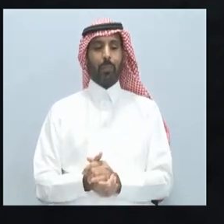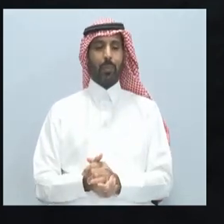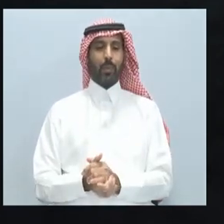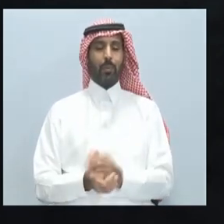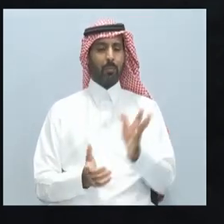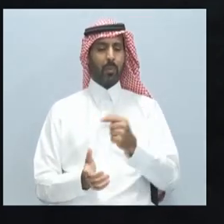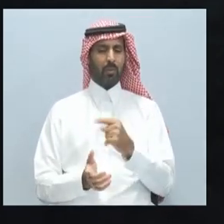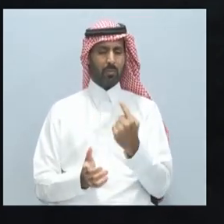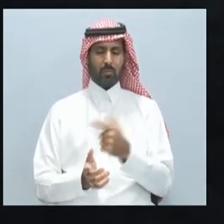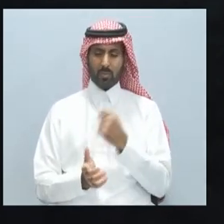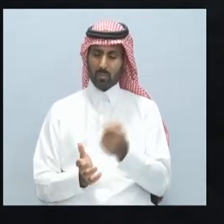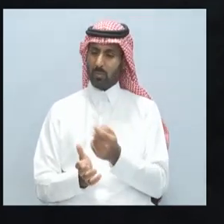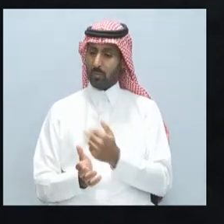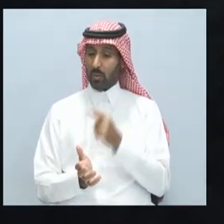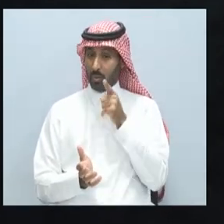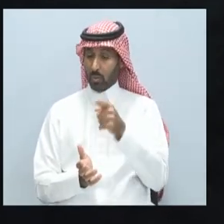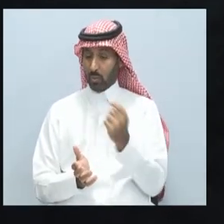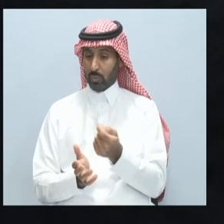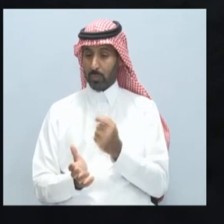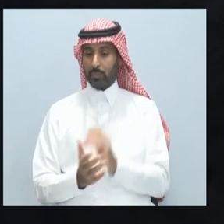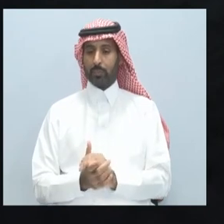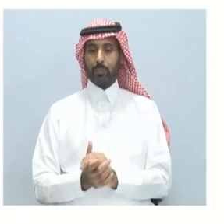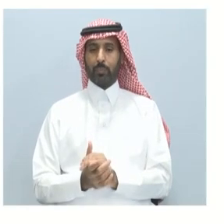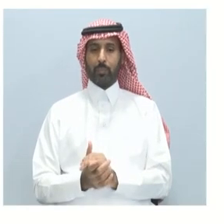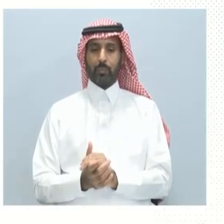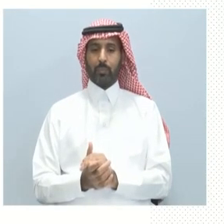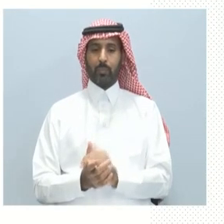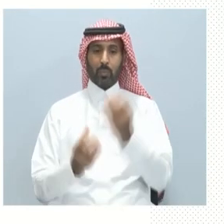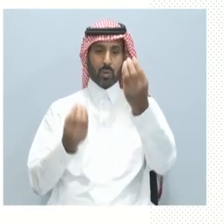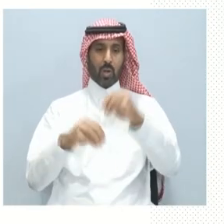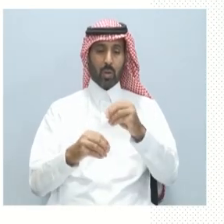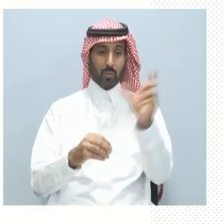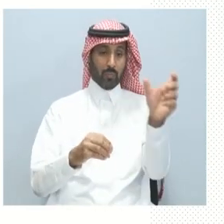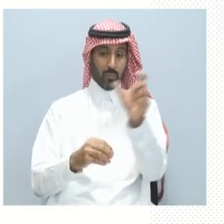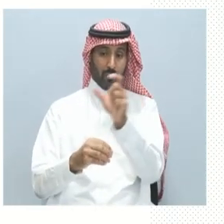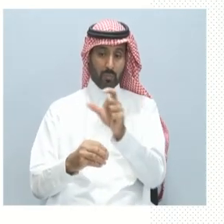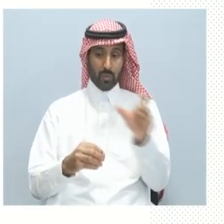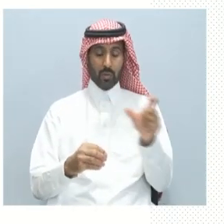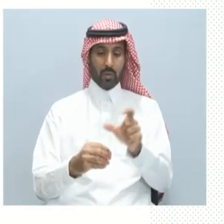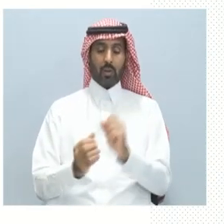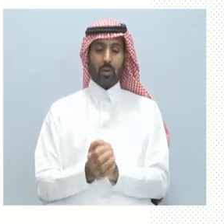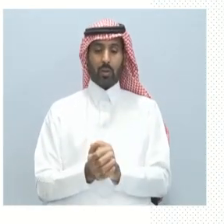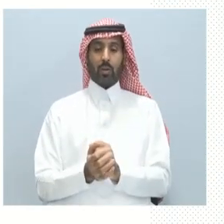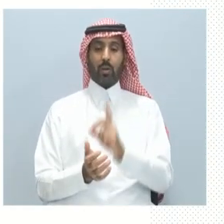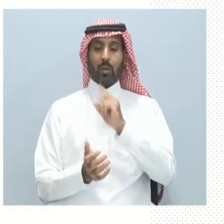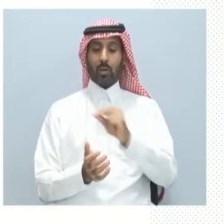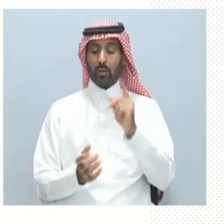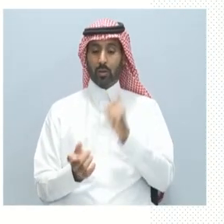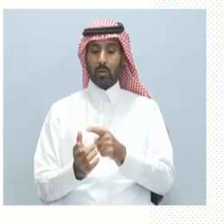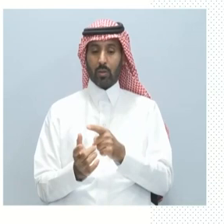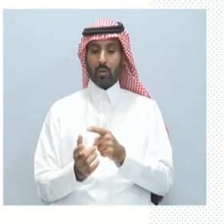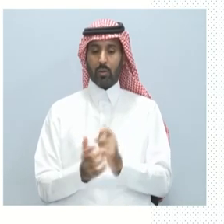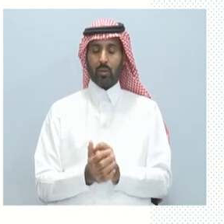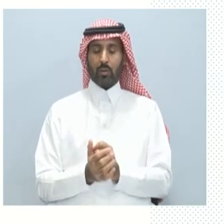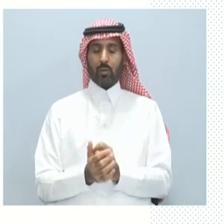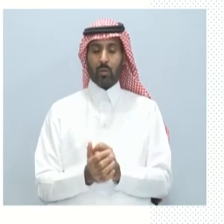not be mentioned in the paragraph. So actually, there are lots of words that we have here. We can say, for example, like dedicated. We